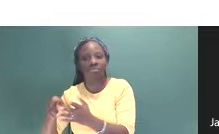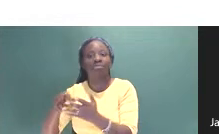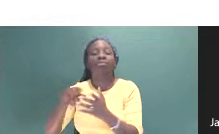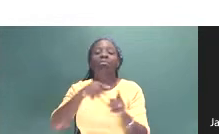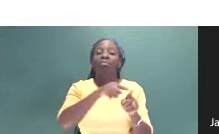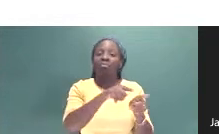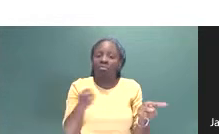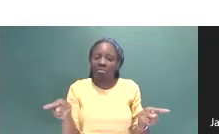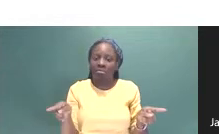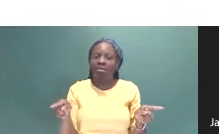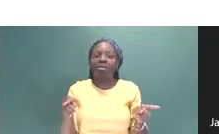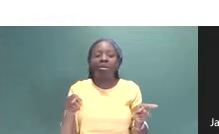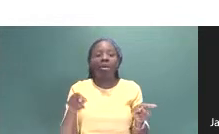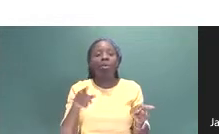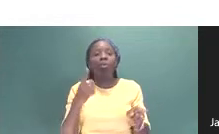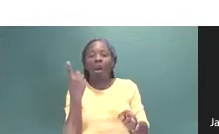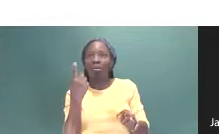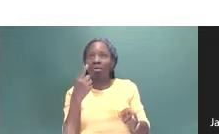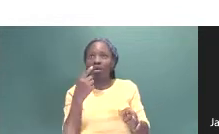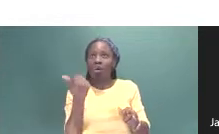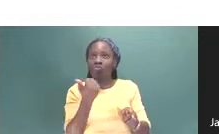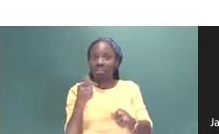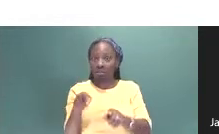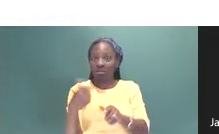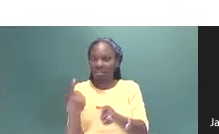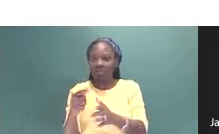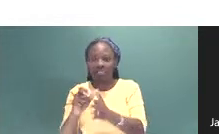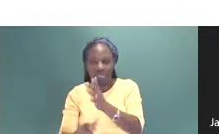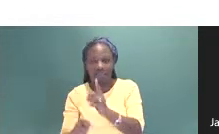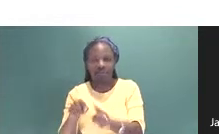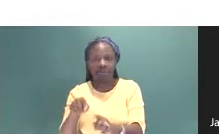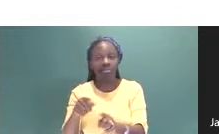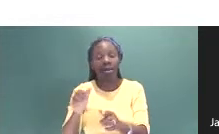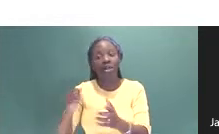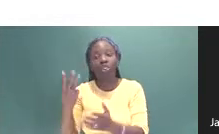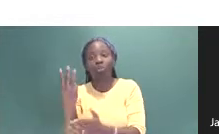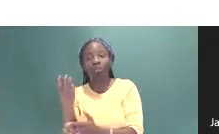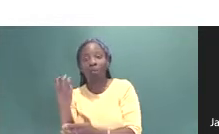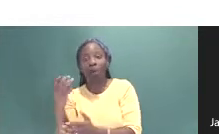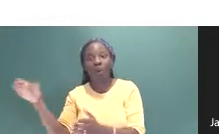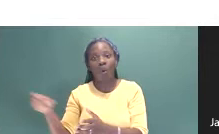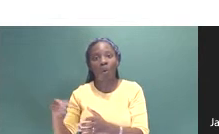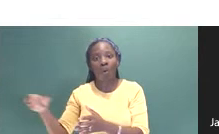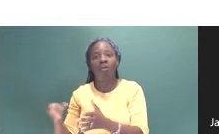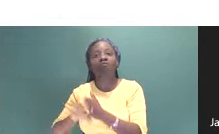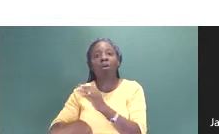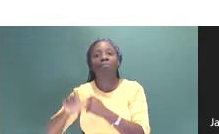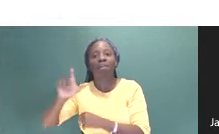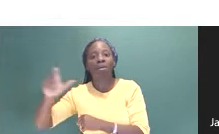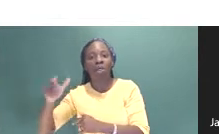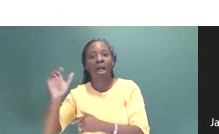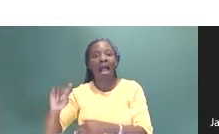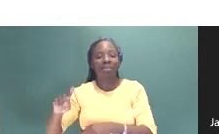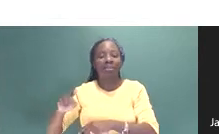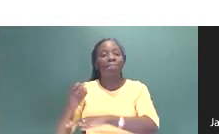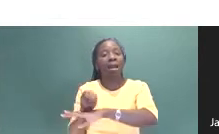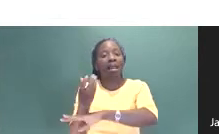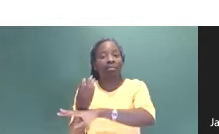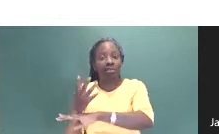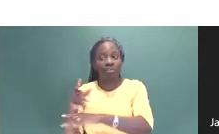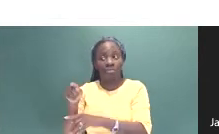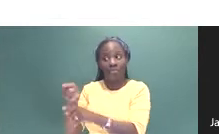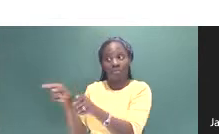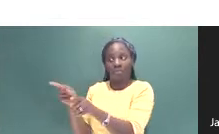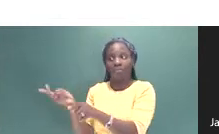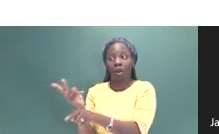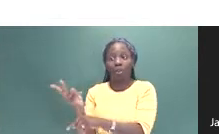but we also recruited 3 new researchers from Nepal and Bangladesh, 2 of whom had disabilities.